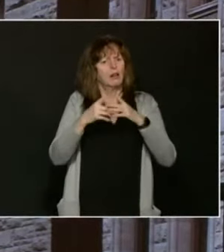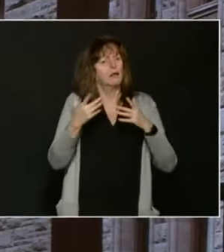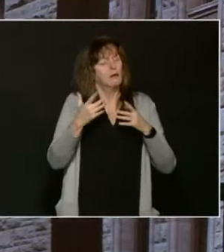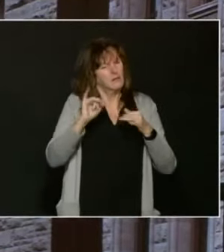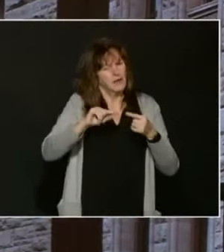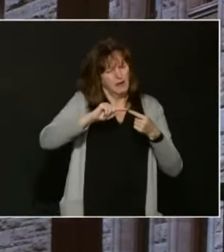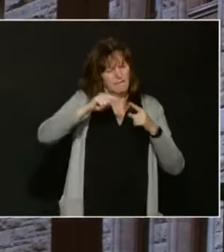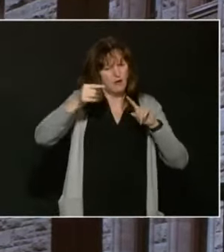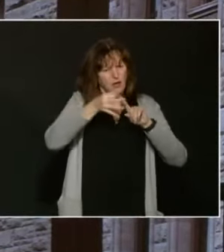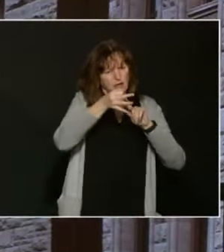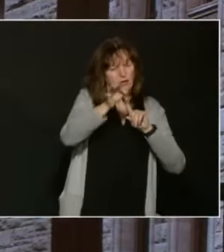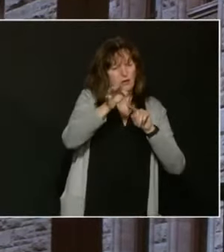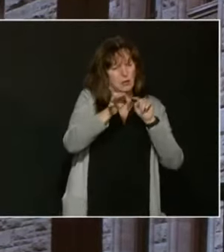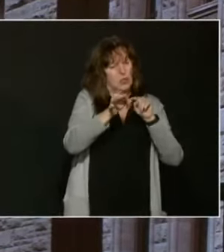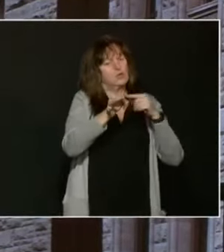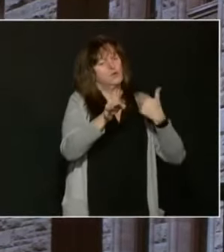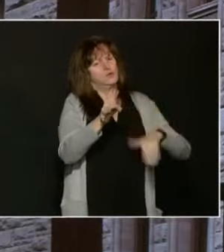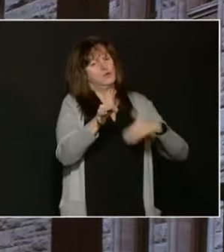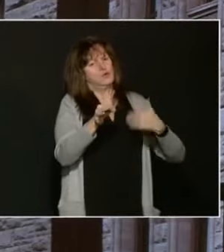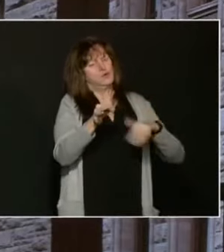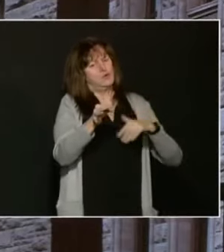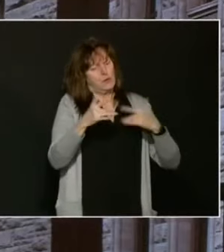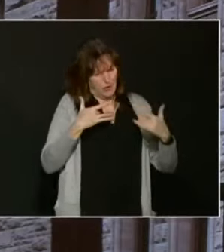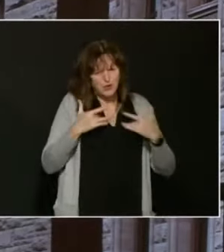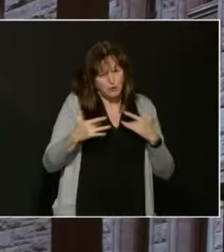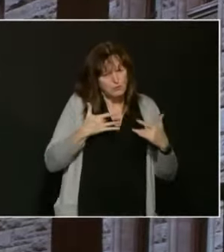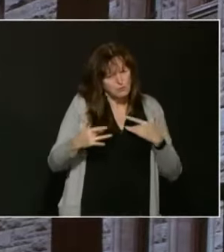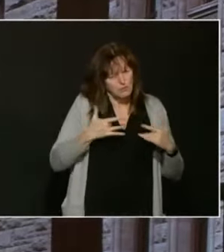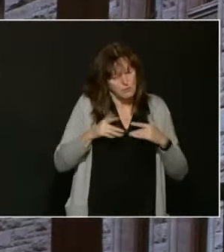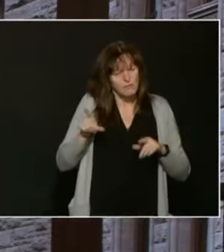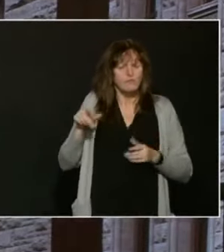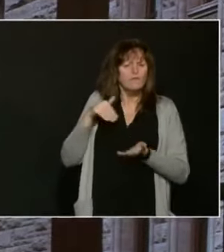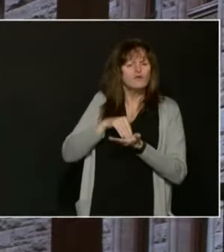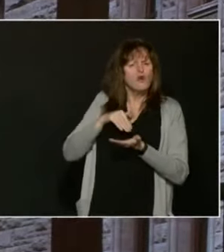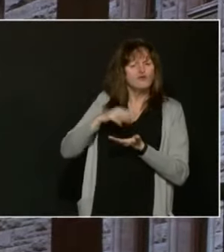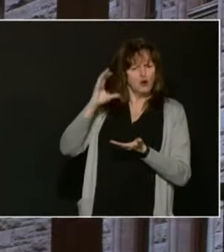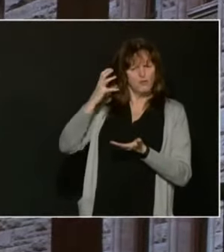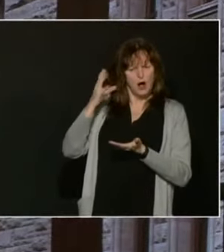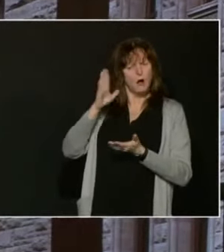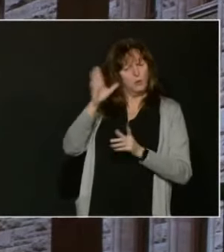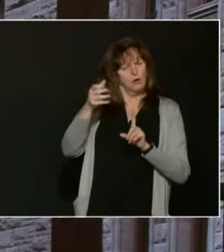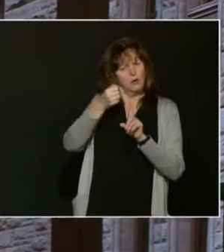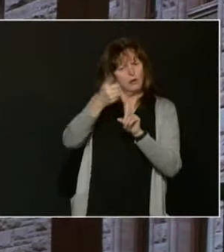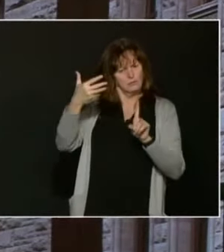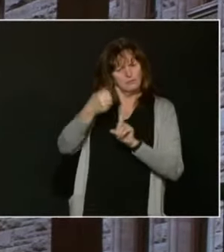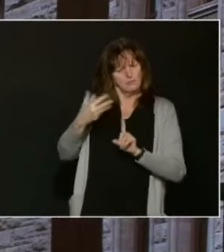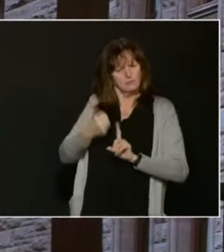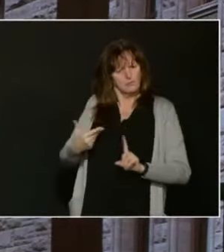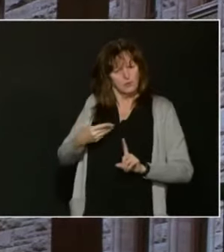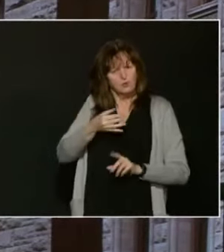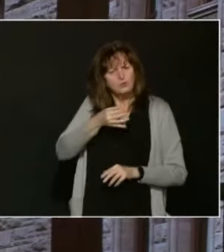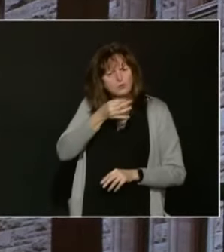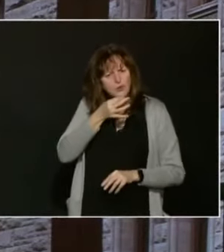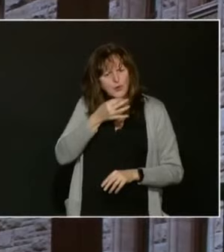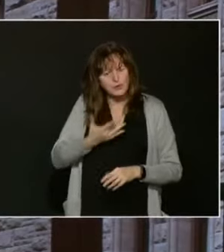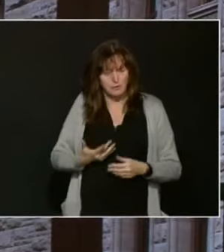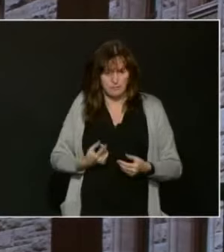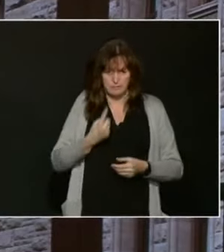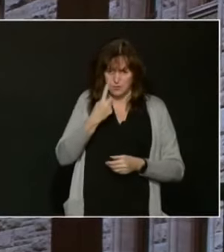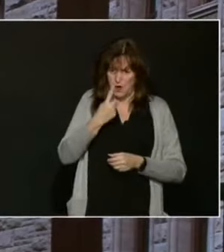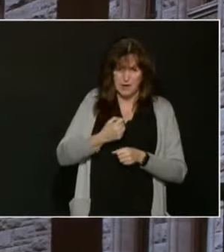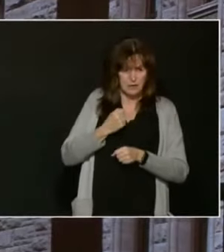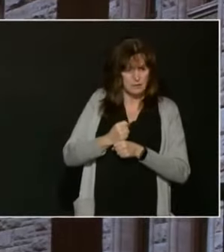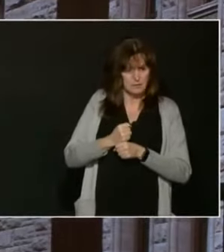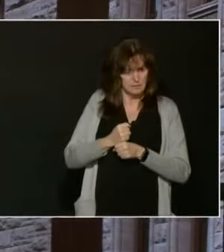data. So while we are well into a year and 14 months of pandemic, we expected to have 18 months